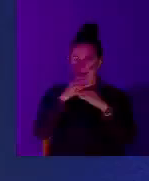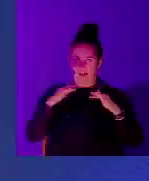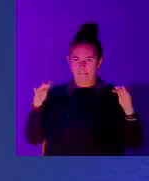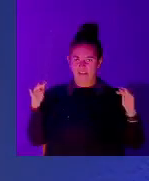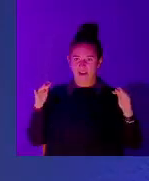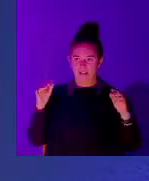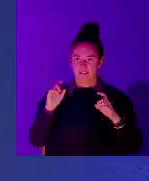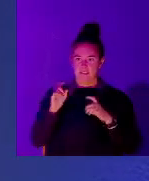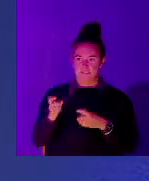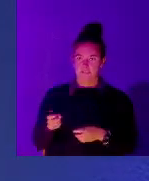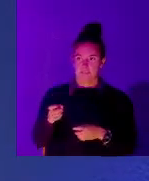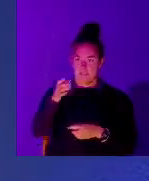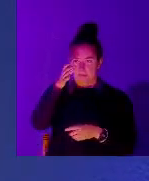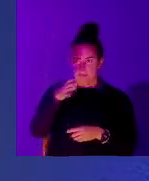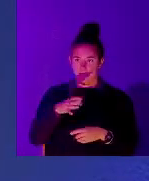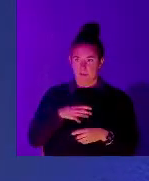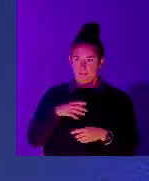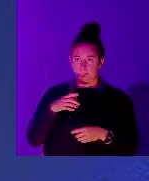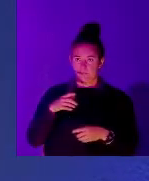we must be saved.